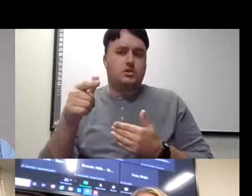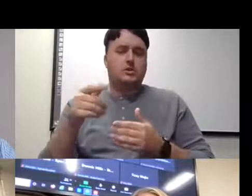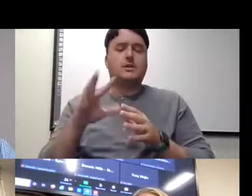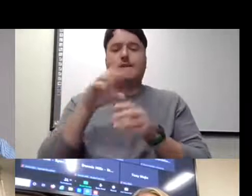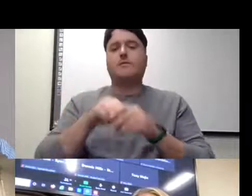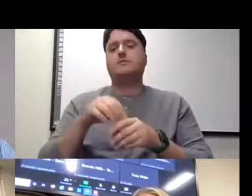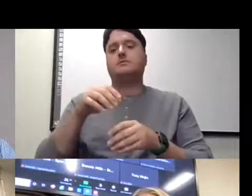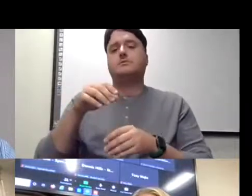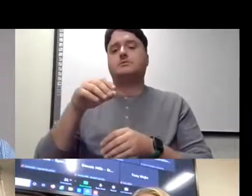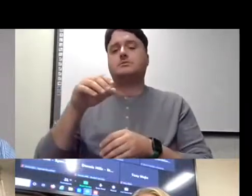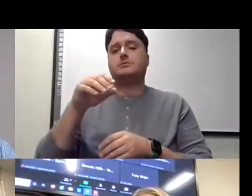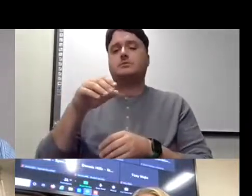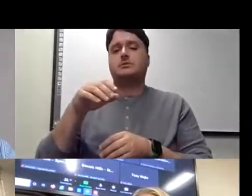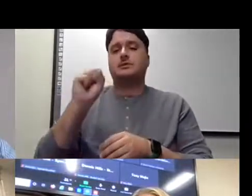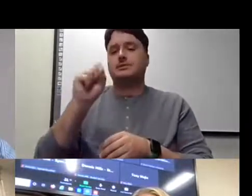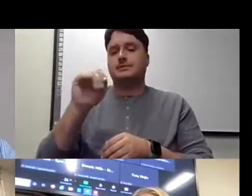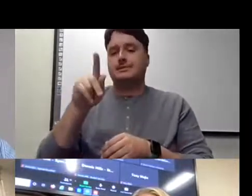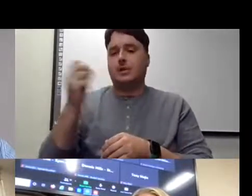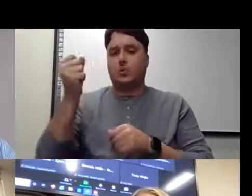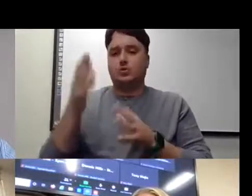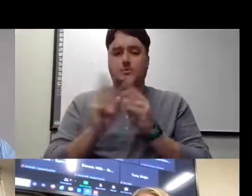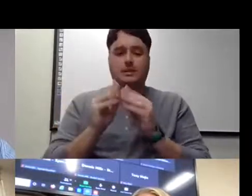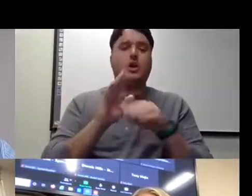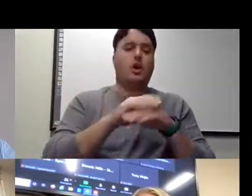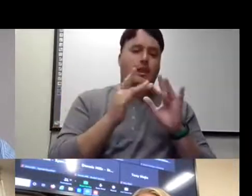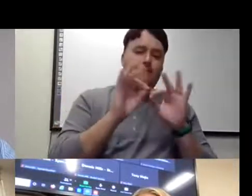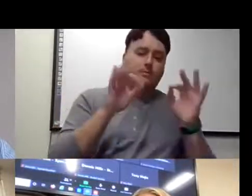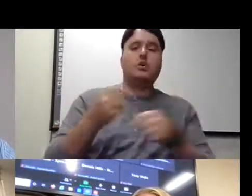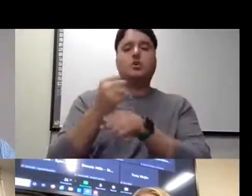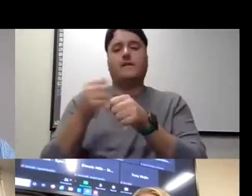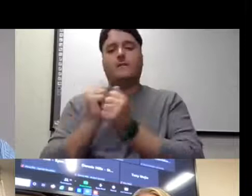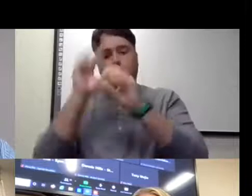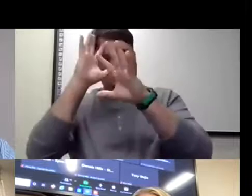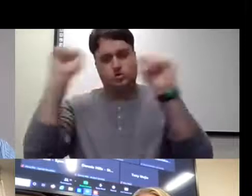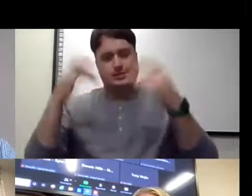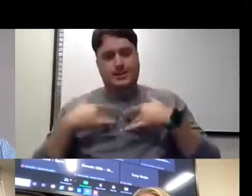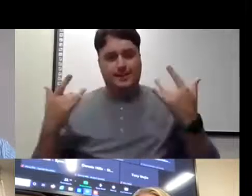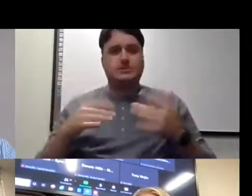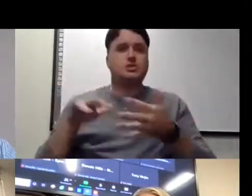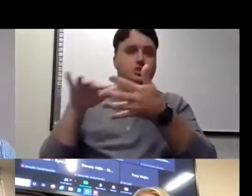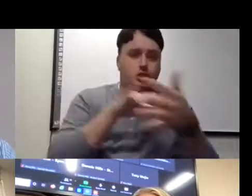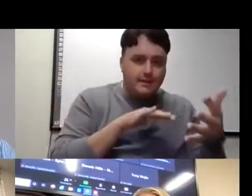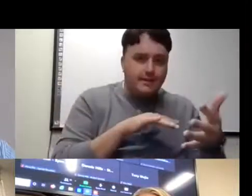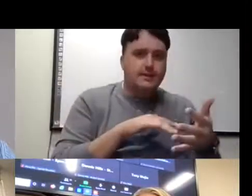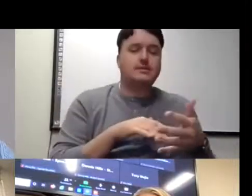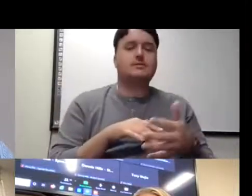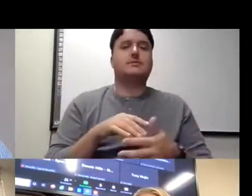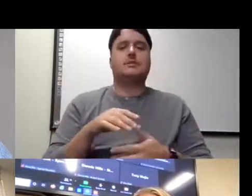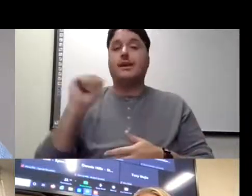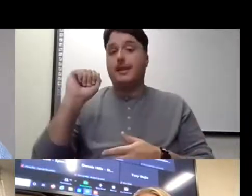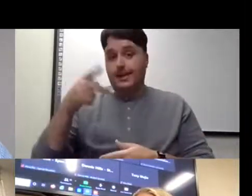stakeholder meetings, online forums, coffee with the superintendent events, surveys. And April's a great time for the board